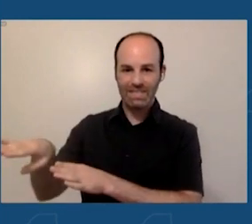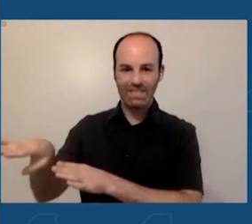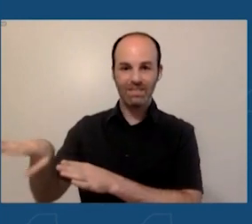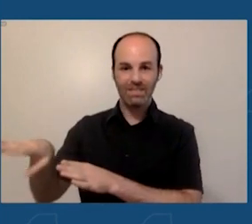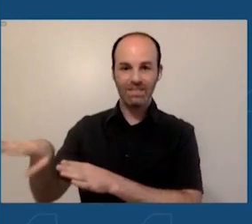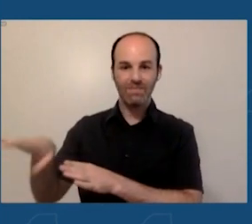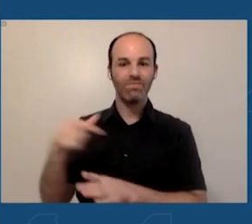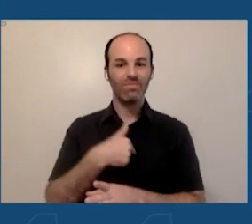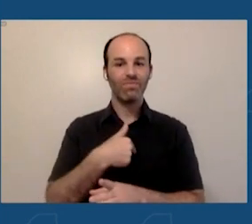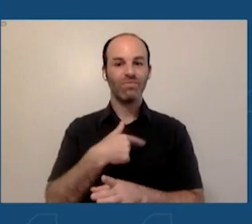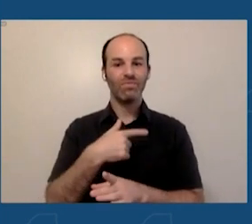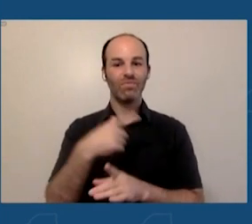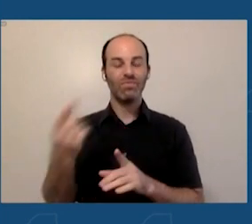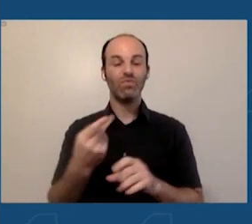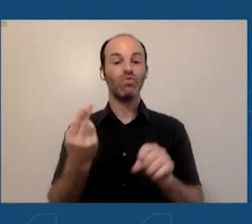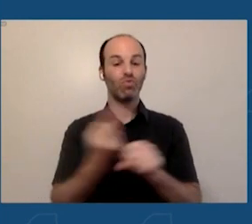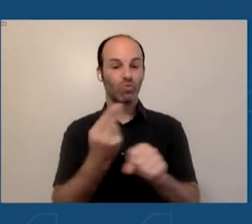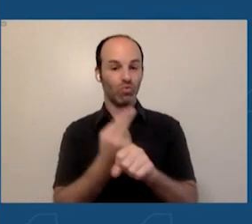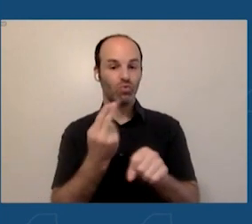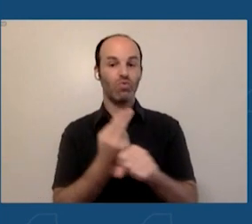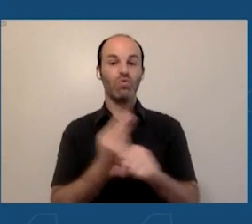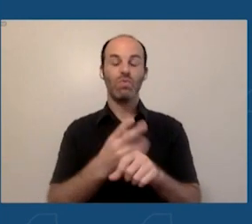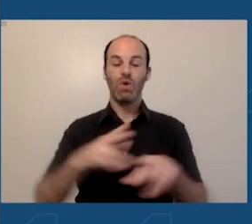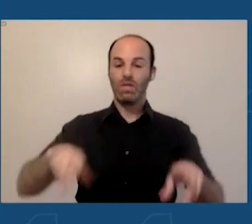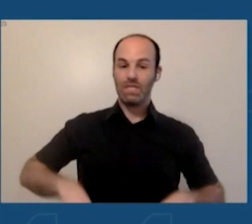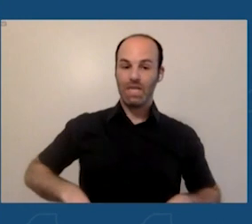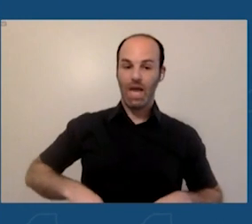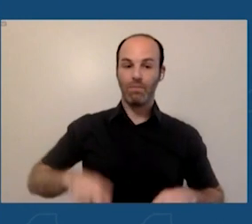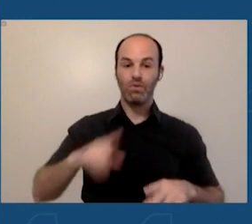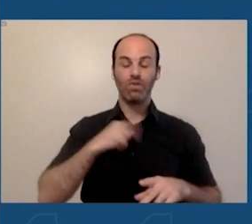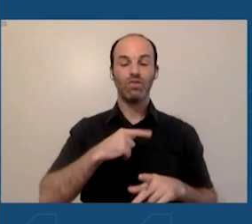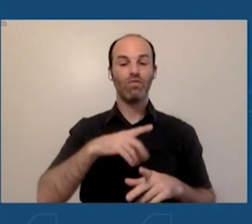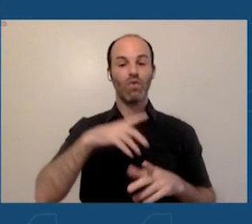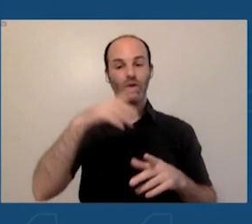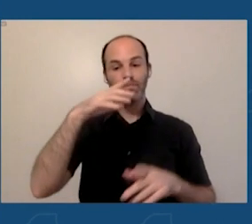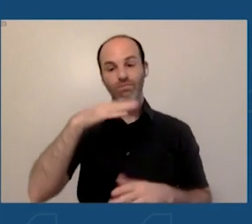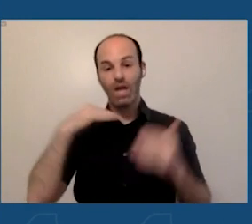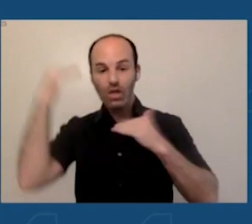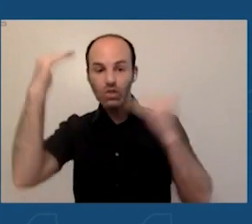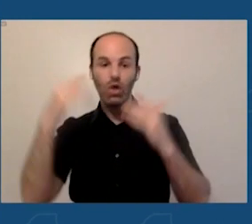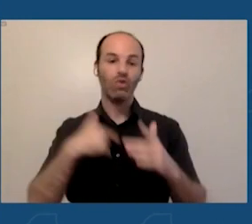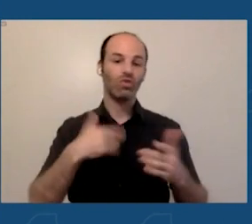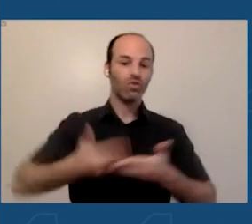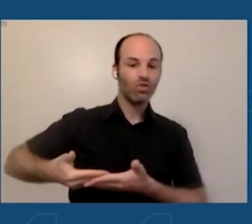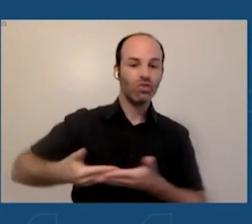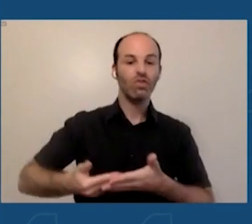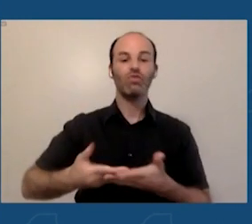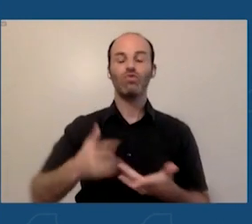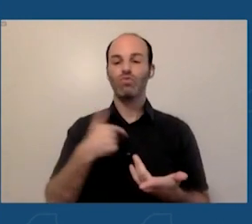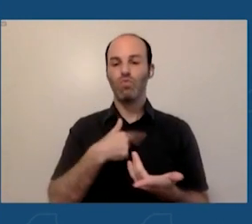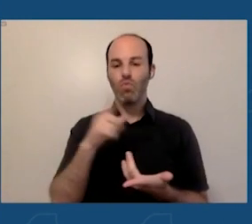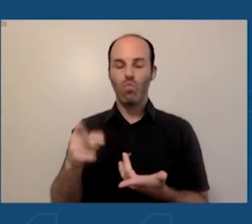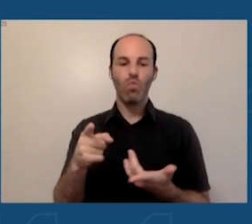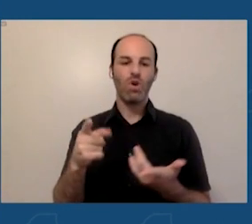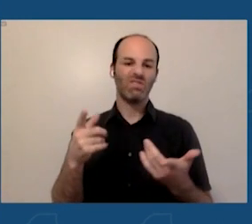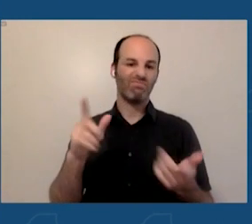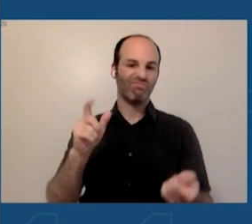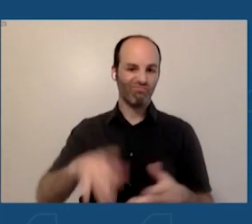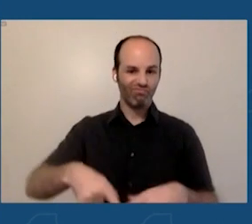Reusable adult and children's diapers. We're suspending the sales tax on those. And I'm proud to sign